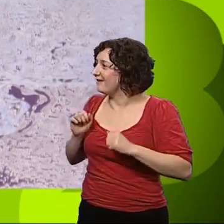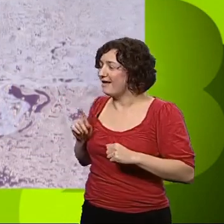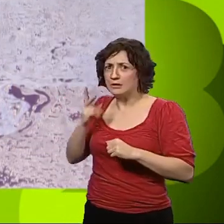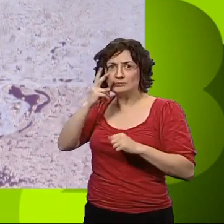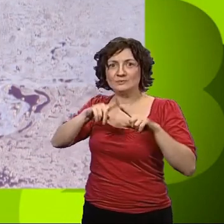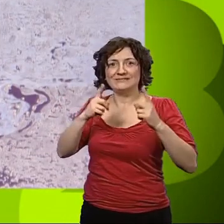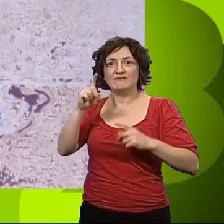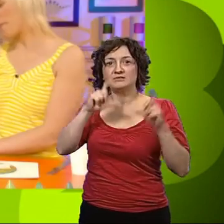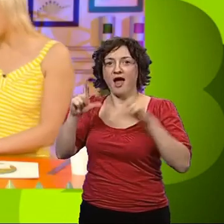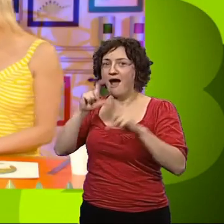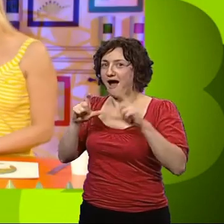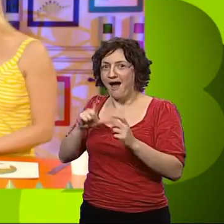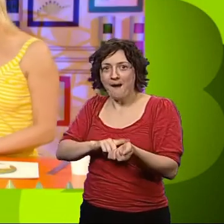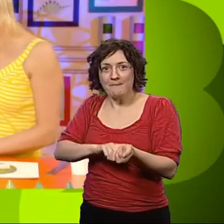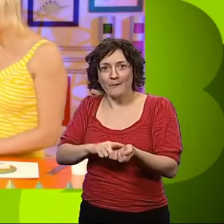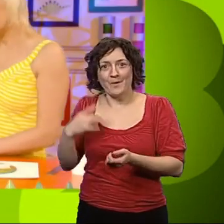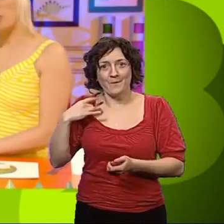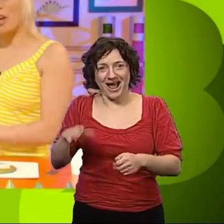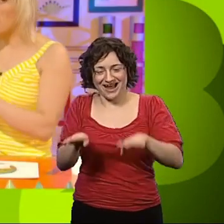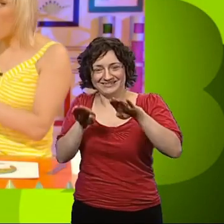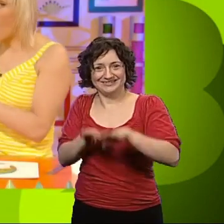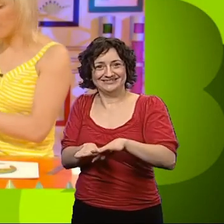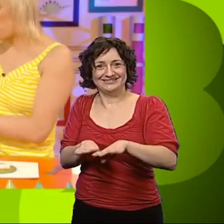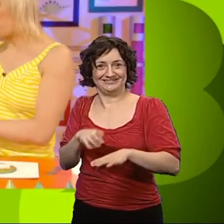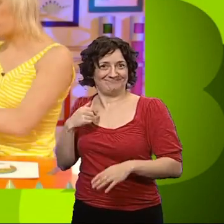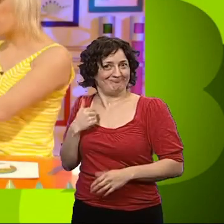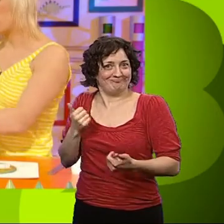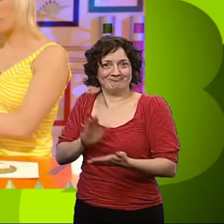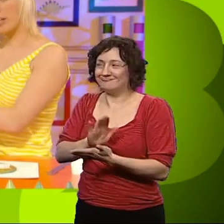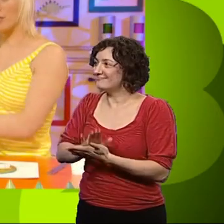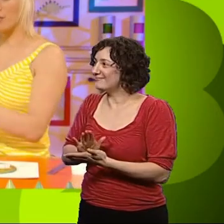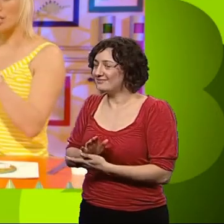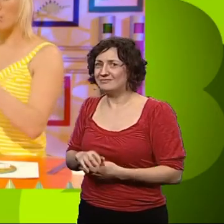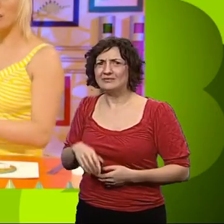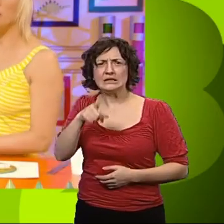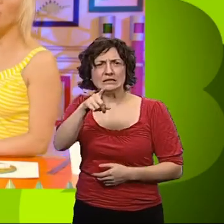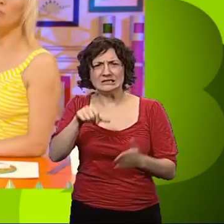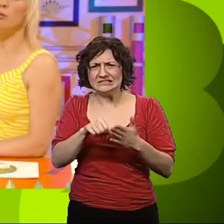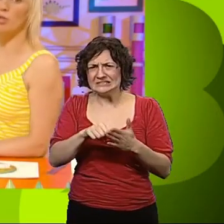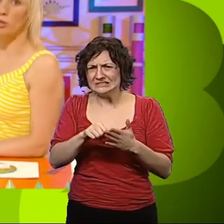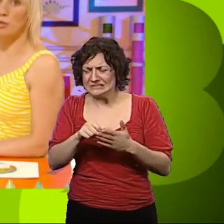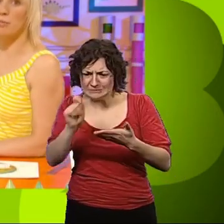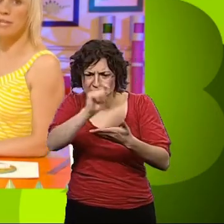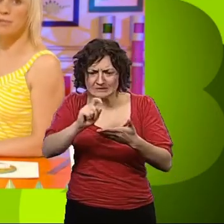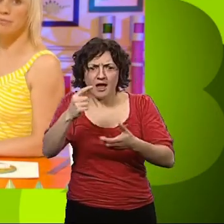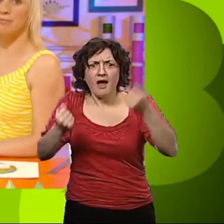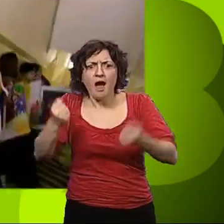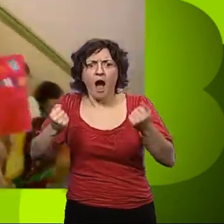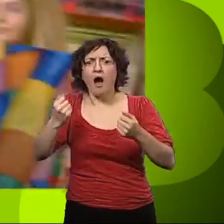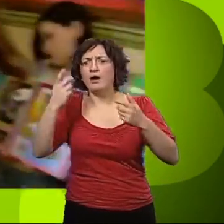in blue. And I'm happy with that. But you know, if you're having trouble drawing vehicles, then you need an appointment with Dr.